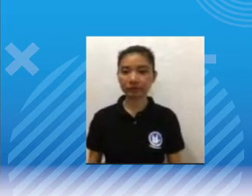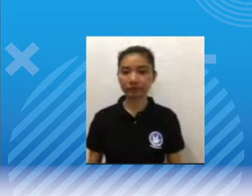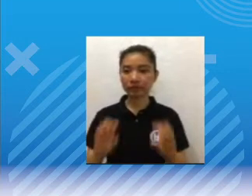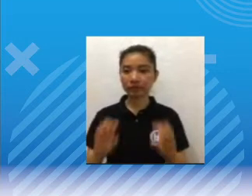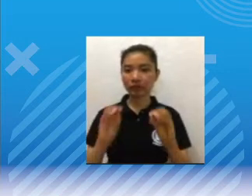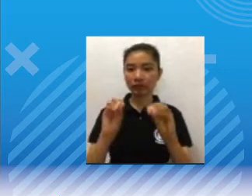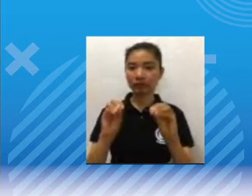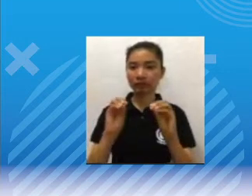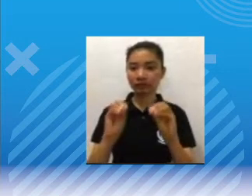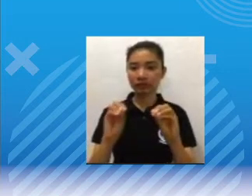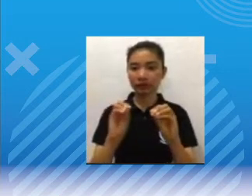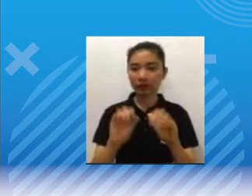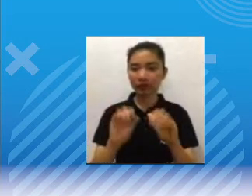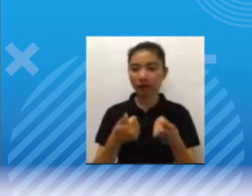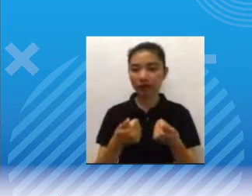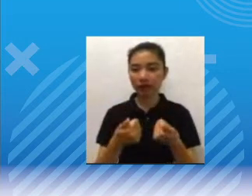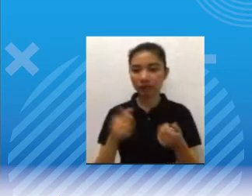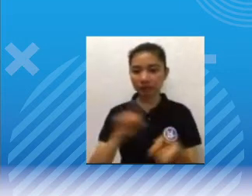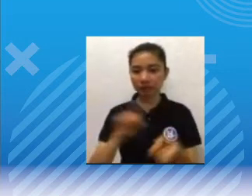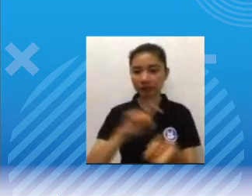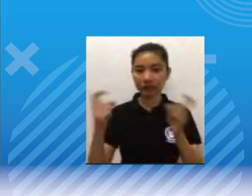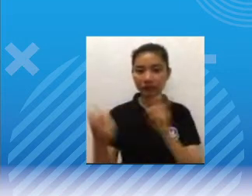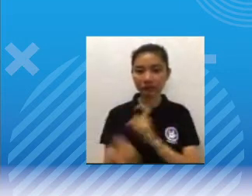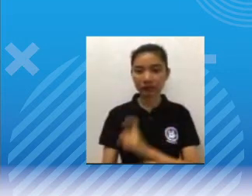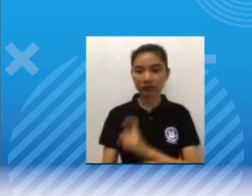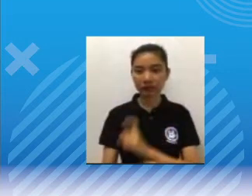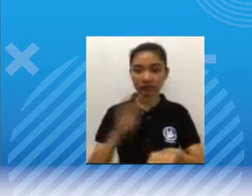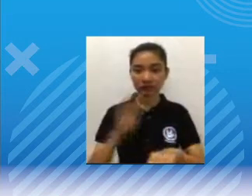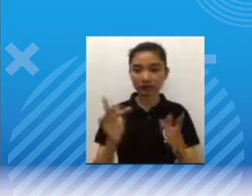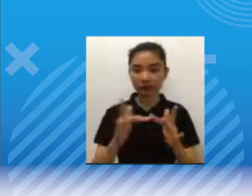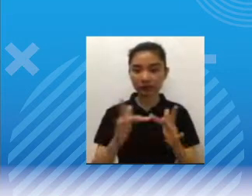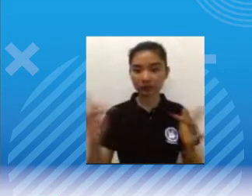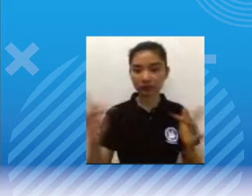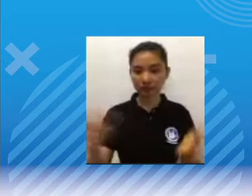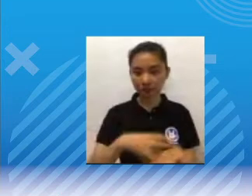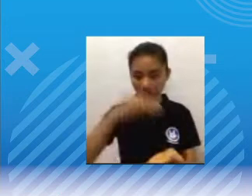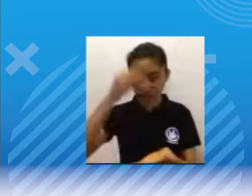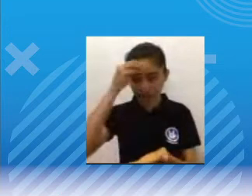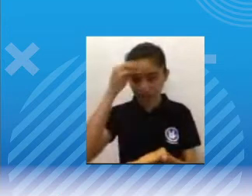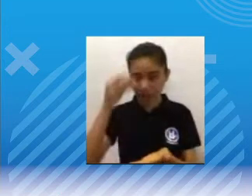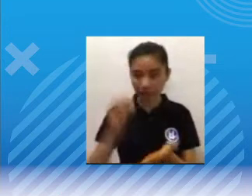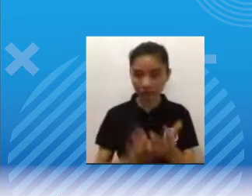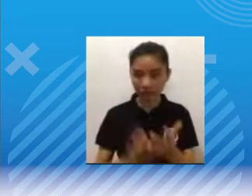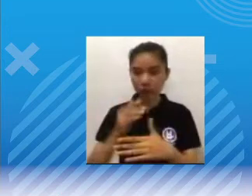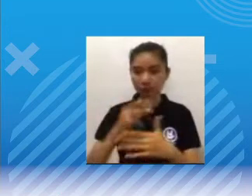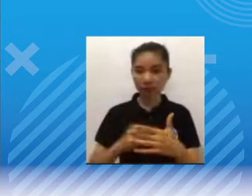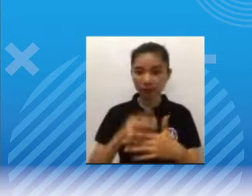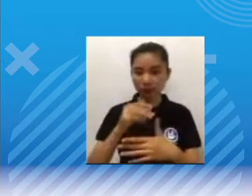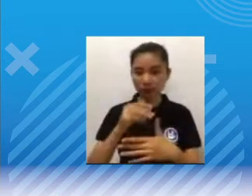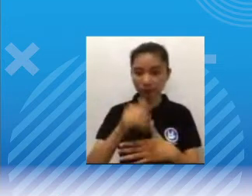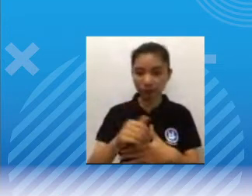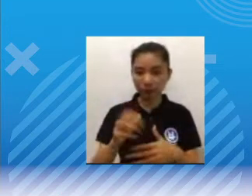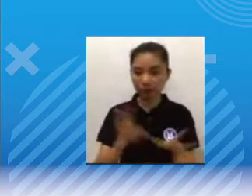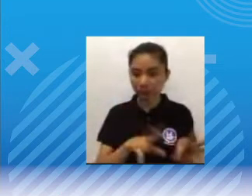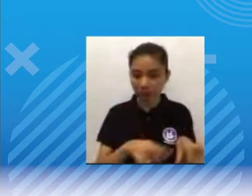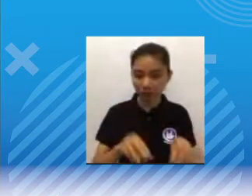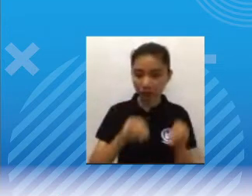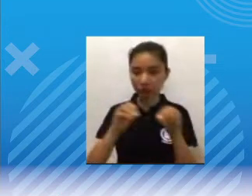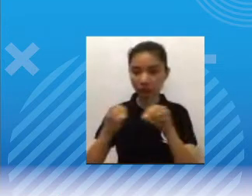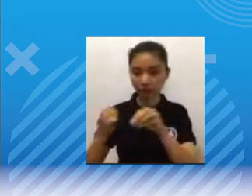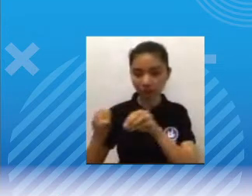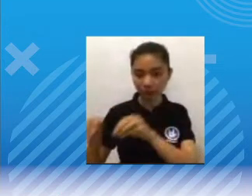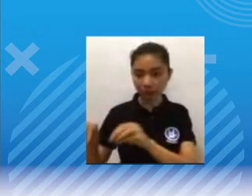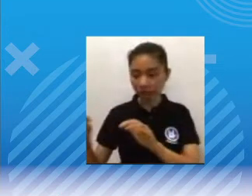sa online learning at paano natin i-migrate yung curriculum from face-to-face into